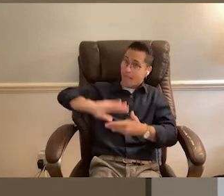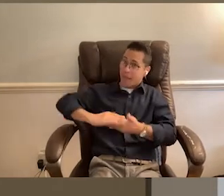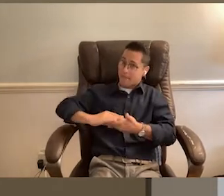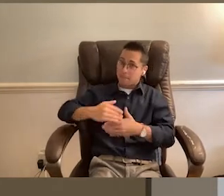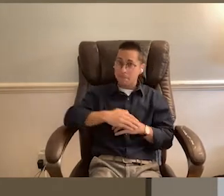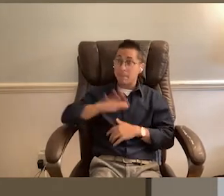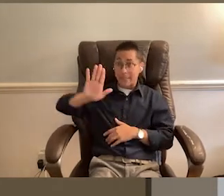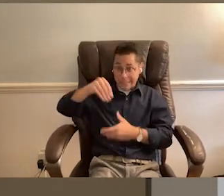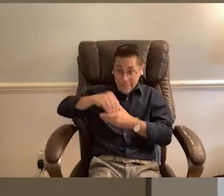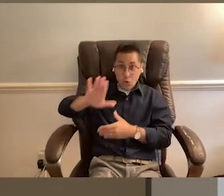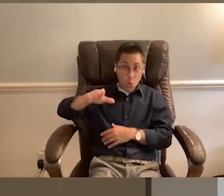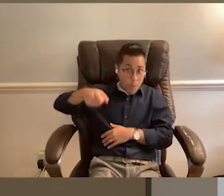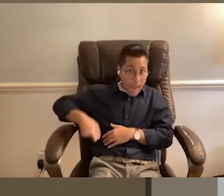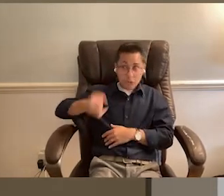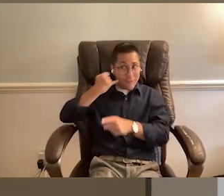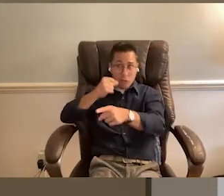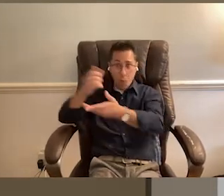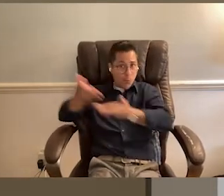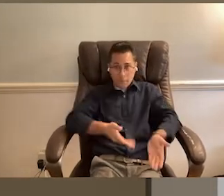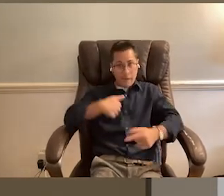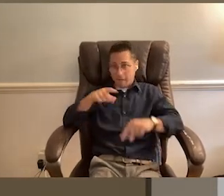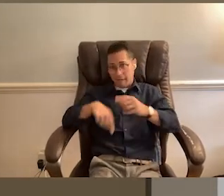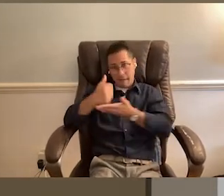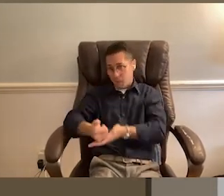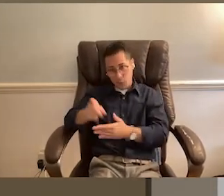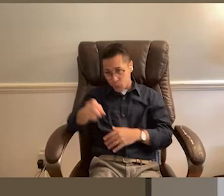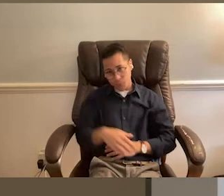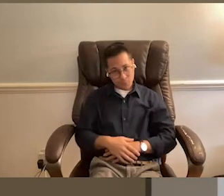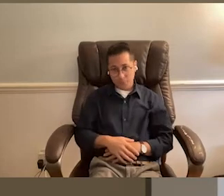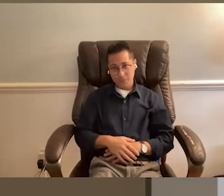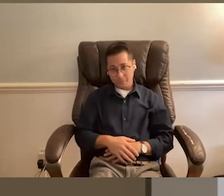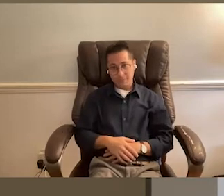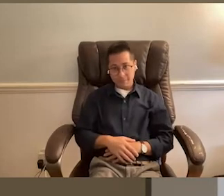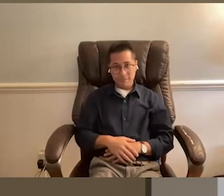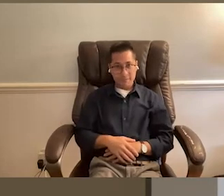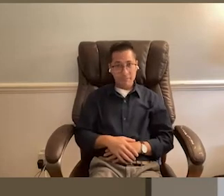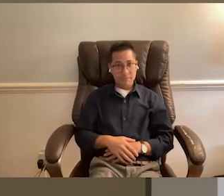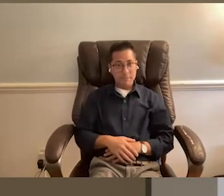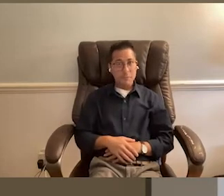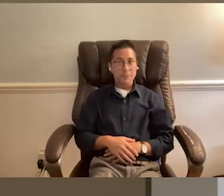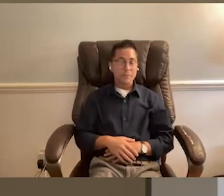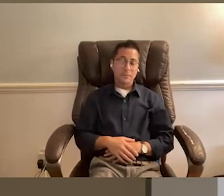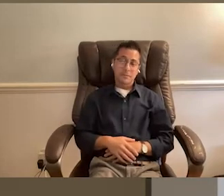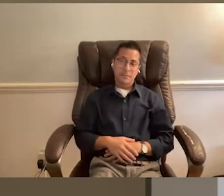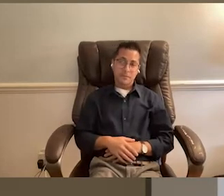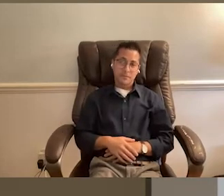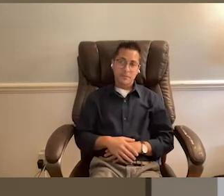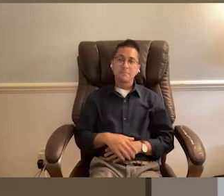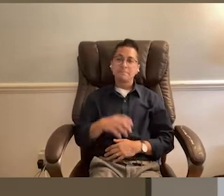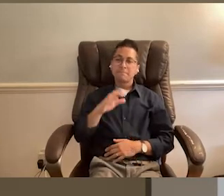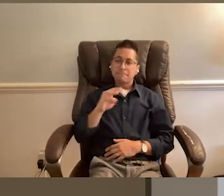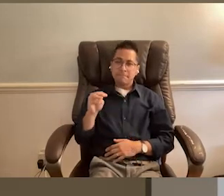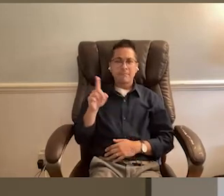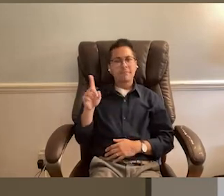He can't connect his laptop, and I said, okay, have him swing by my office. Just ask him to swing by. Didn't do it the next day. When Friday rolls around,